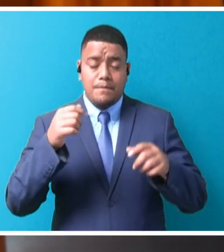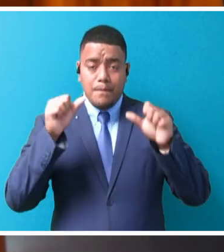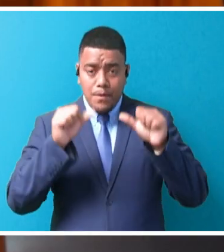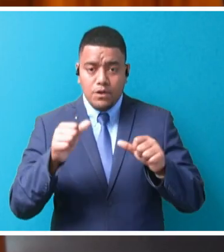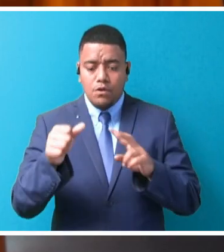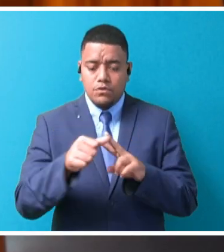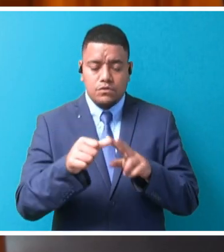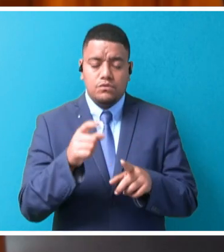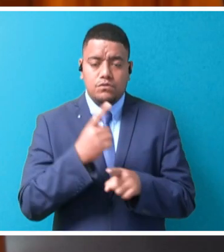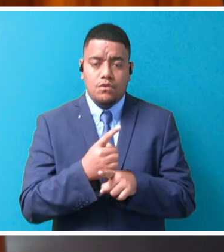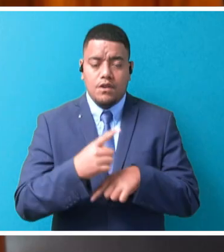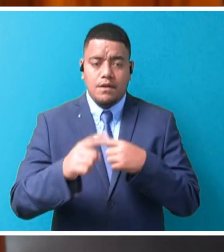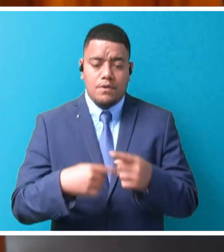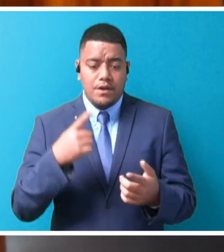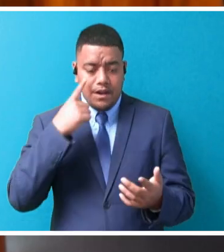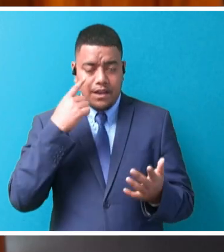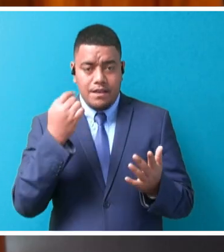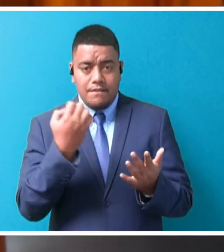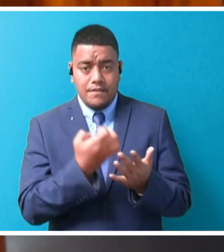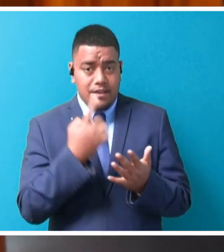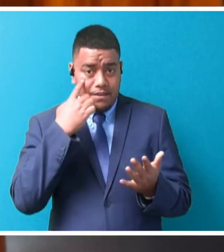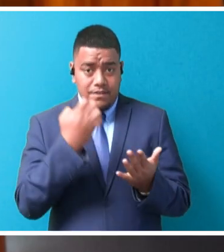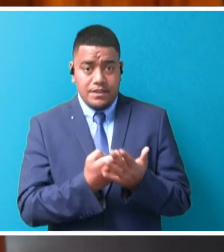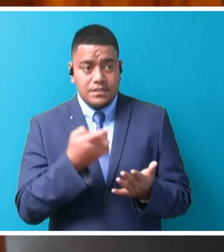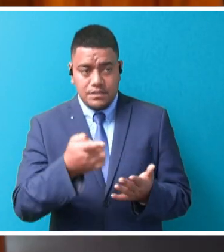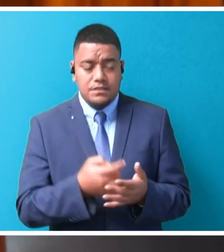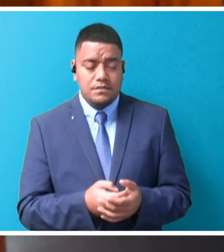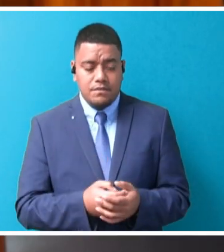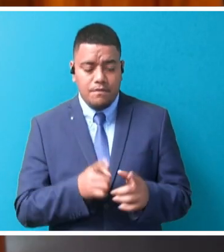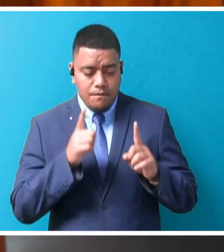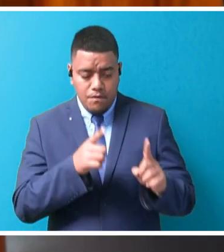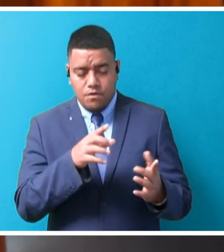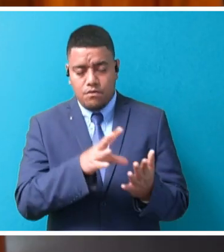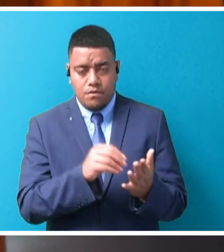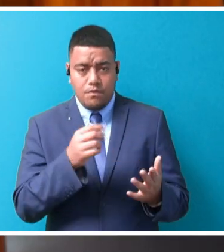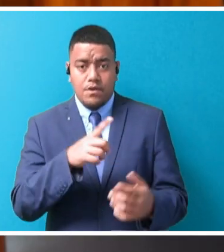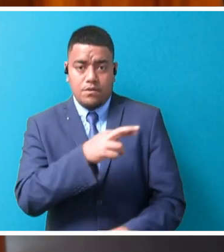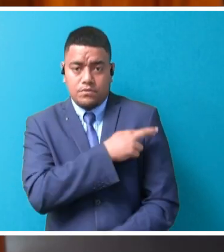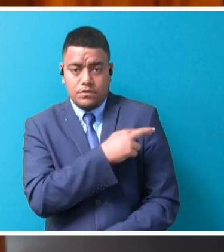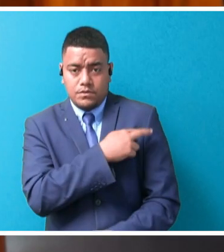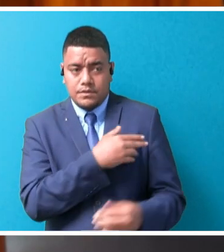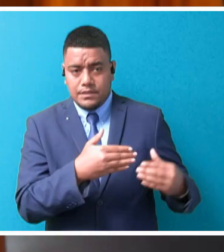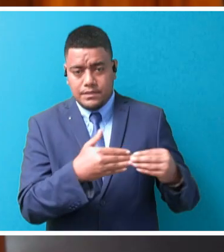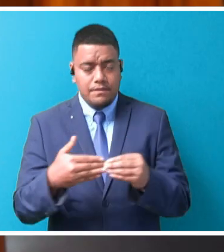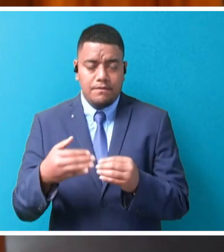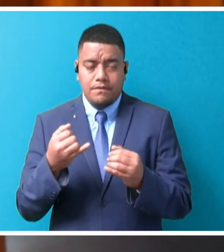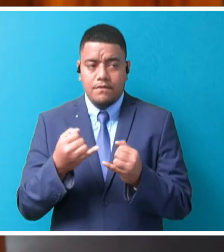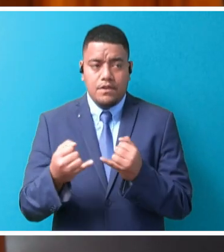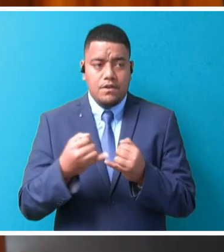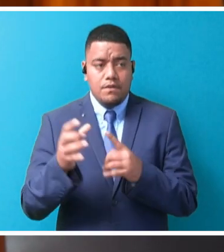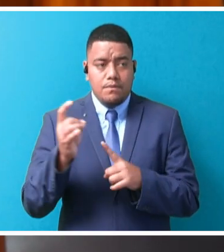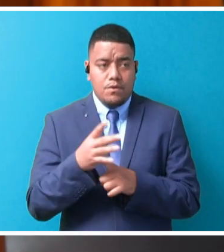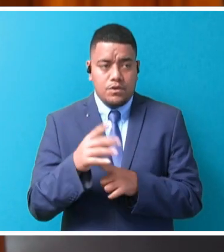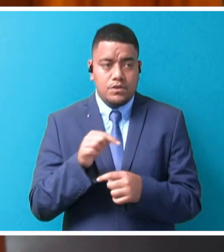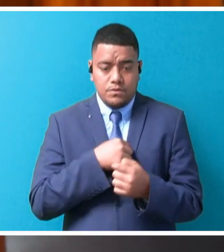comment on the importance of evidence-based public discourse and responsible leadership are essential, especially as we approach